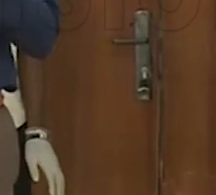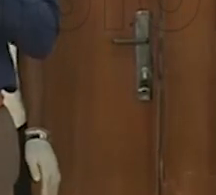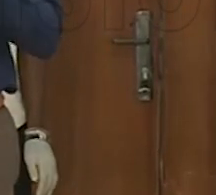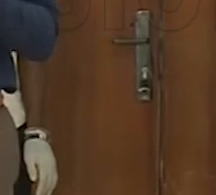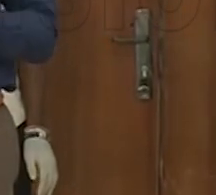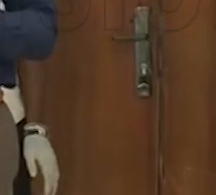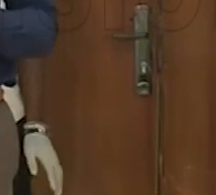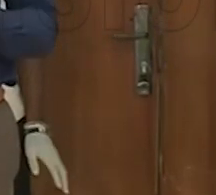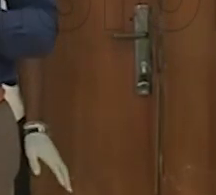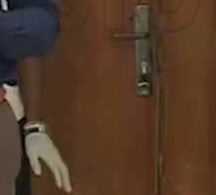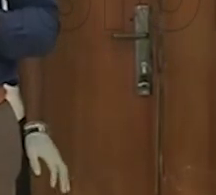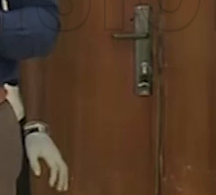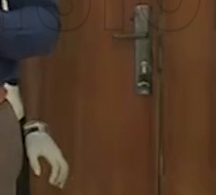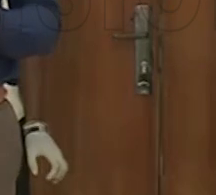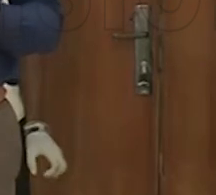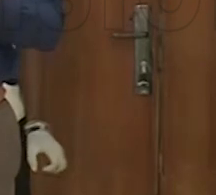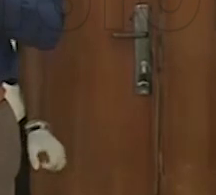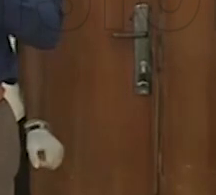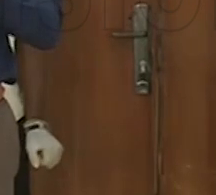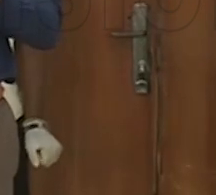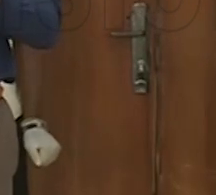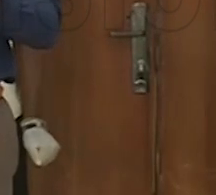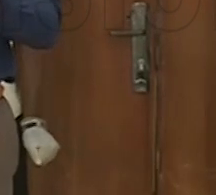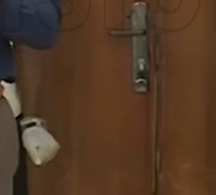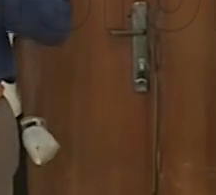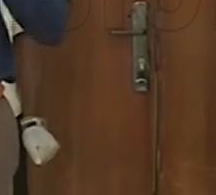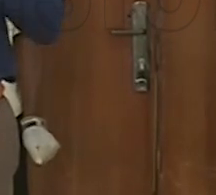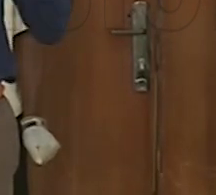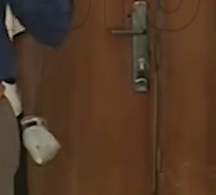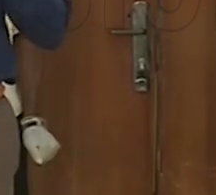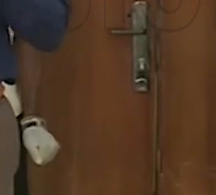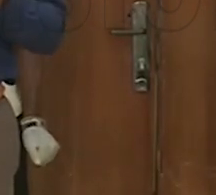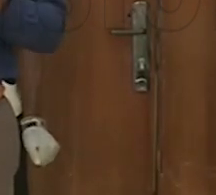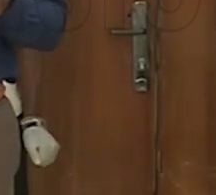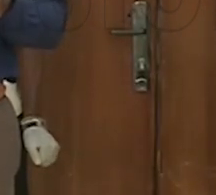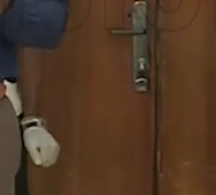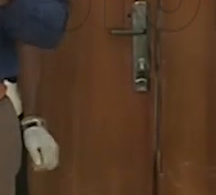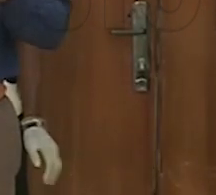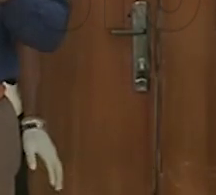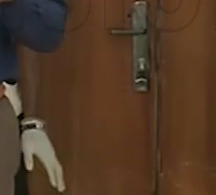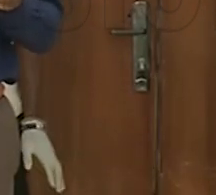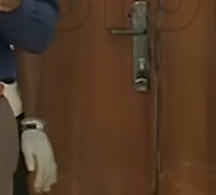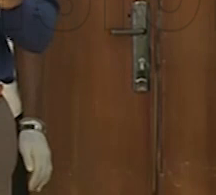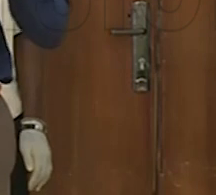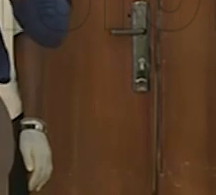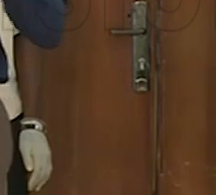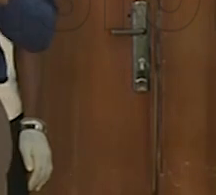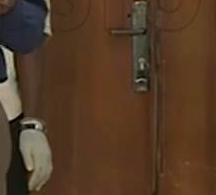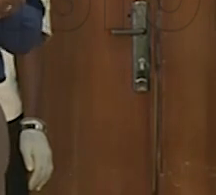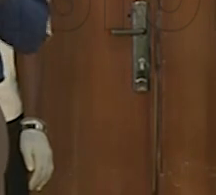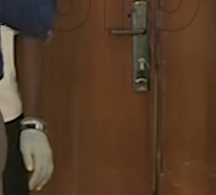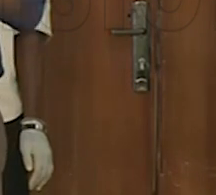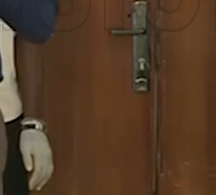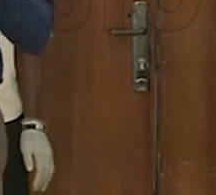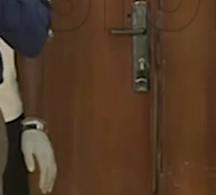Emirates giving Nigerians whose visas have expired up till the 17th of August to leave their country or face